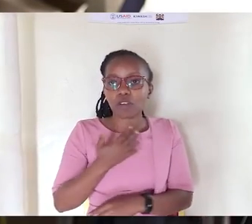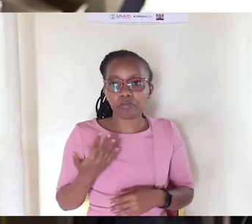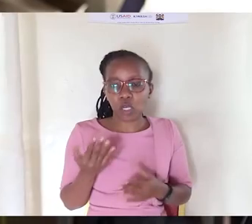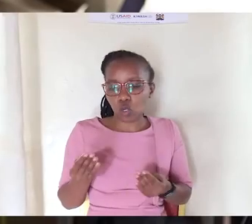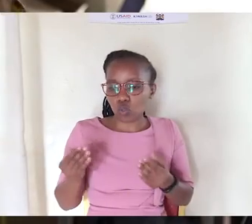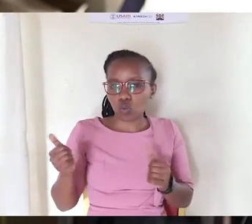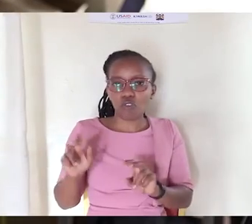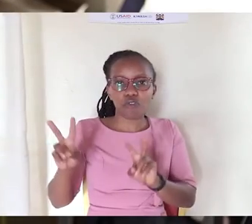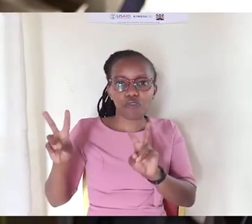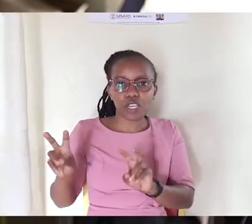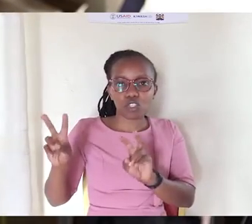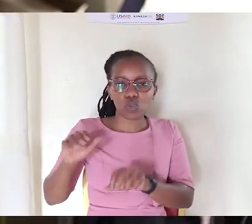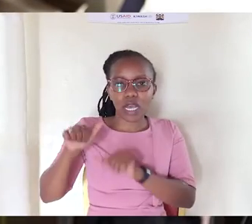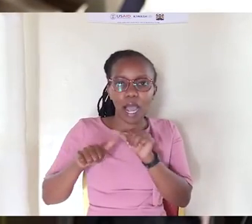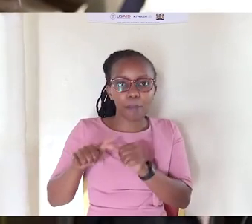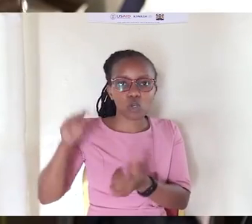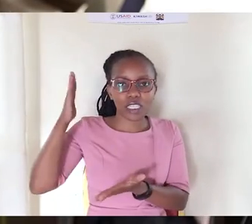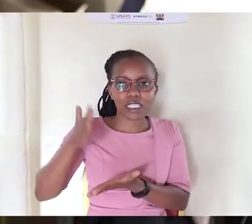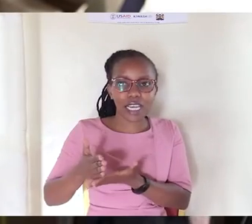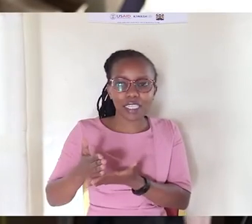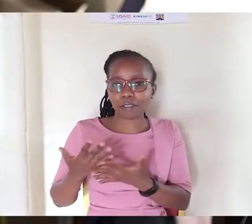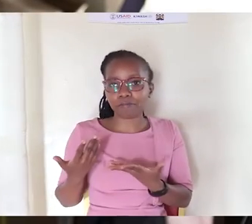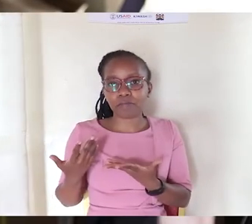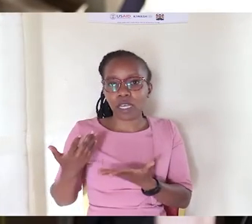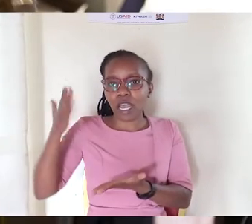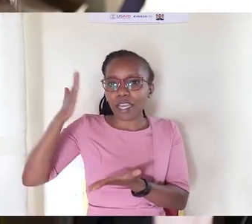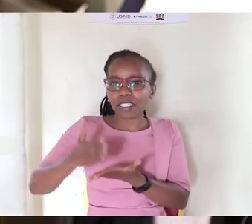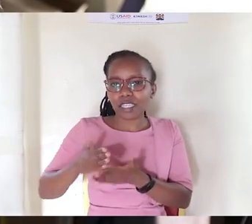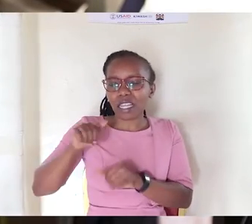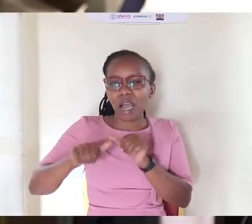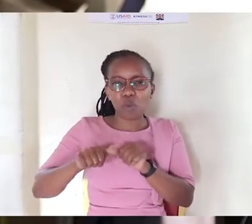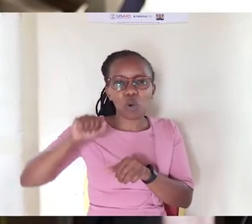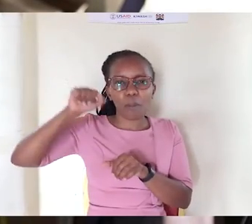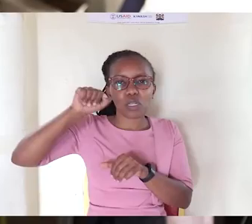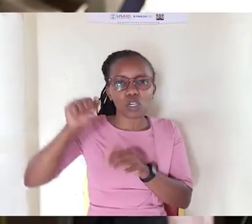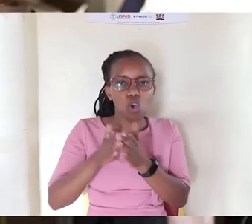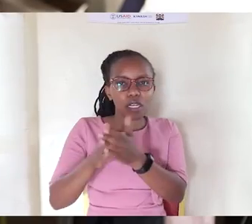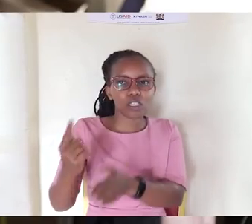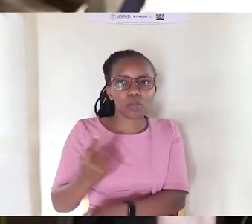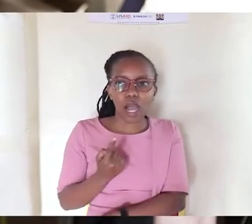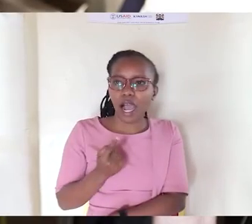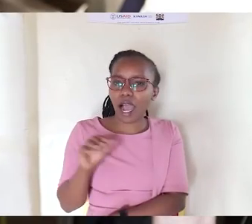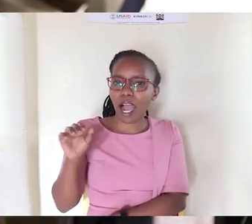with issues around integrity. And please, integrity is not just about political leadership. Integrity is also about